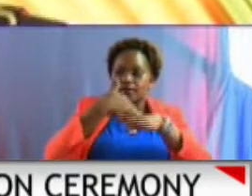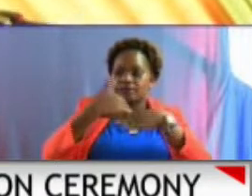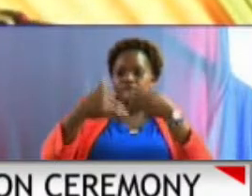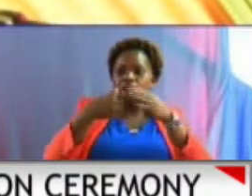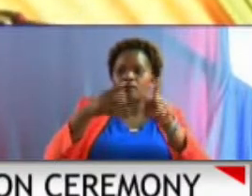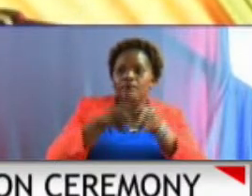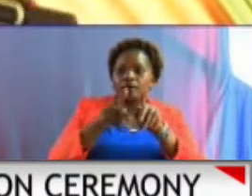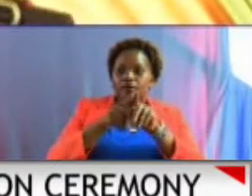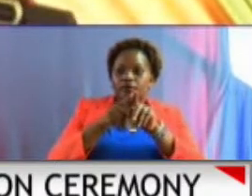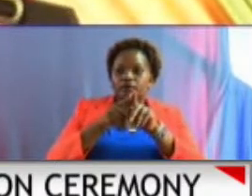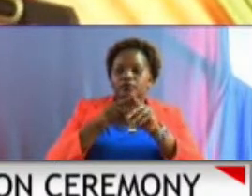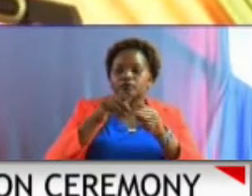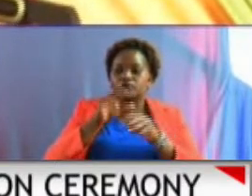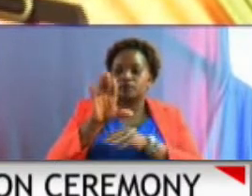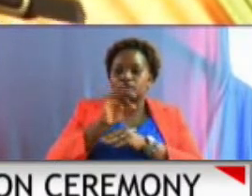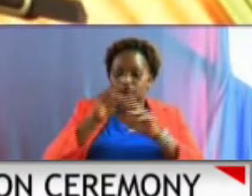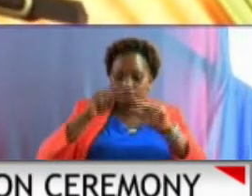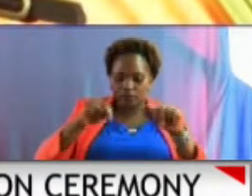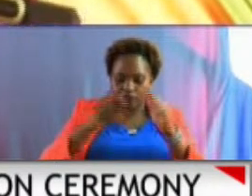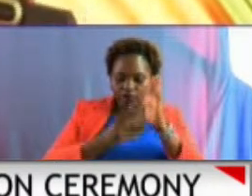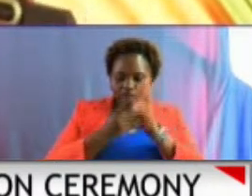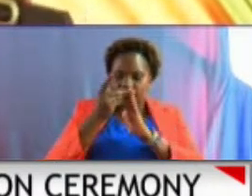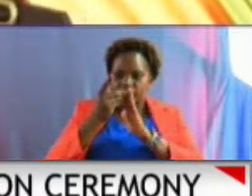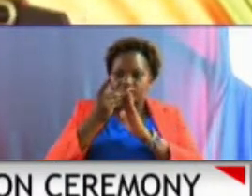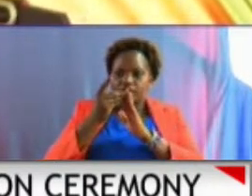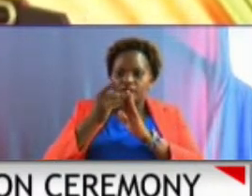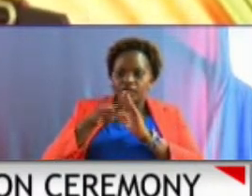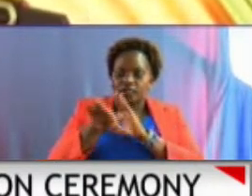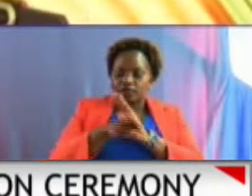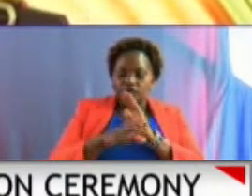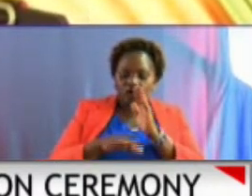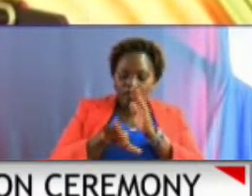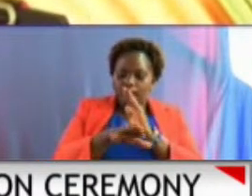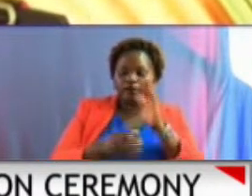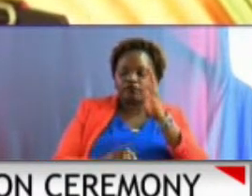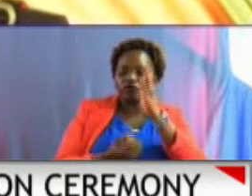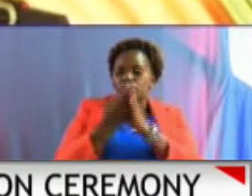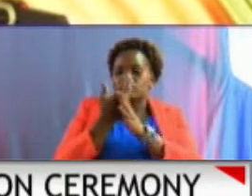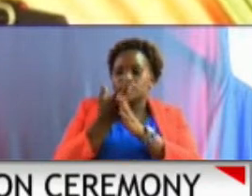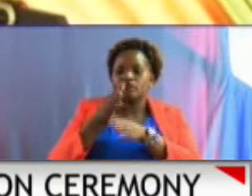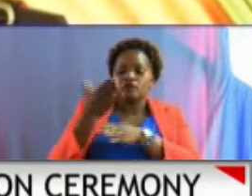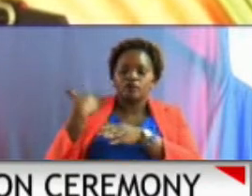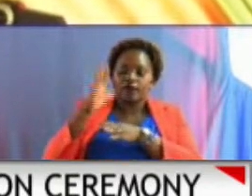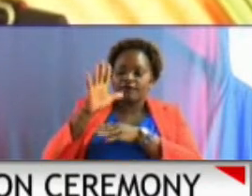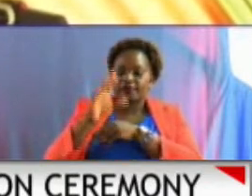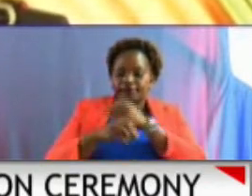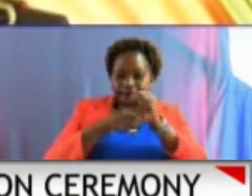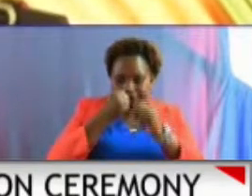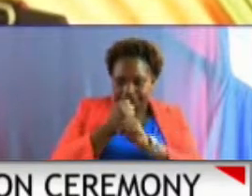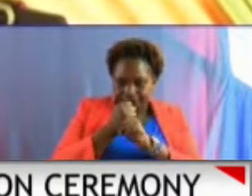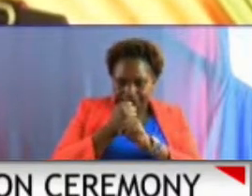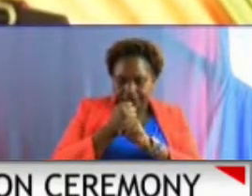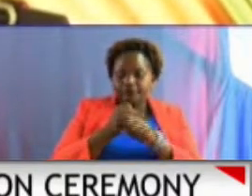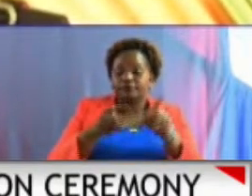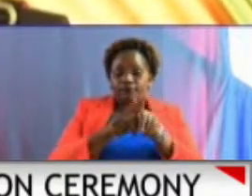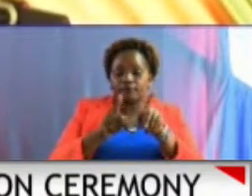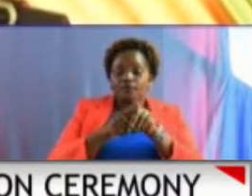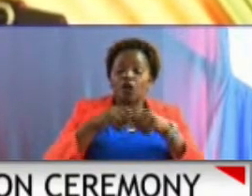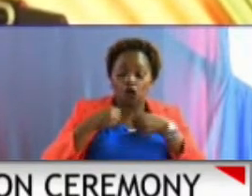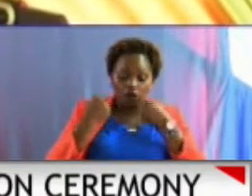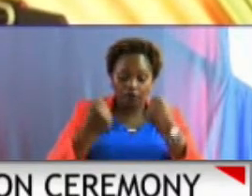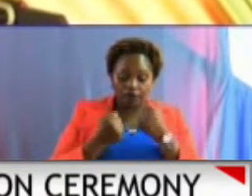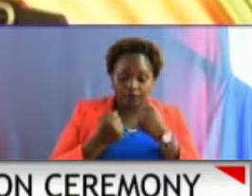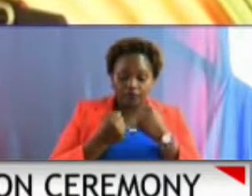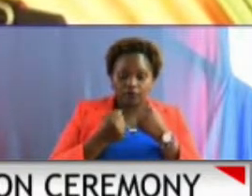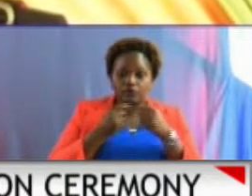also identifying research and development as a critical area of growth over the last 5 years. I am confident that